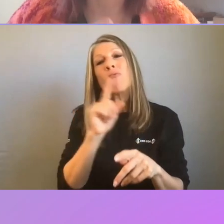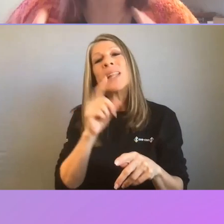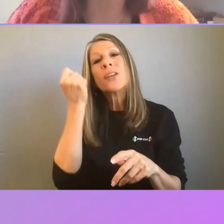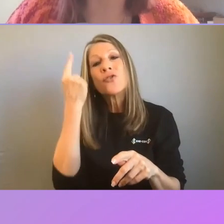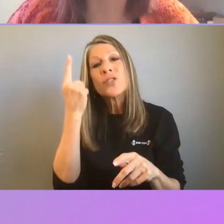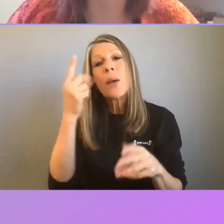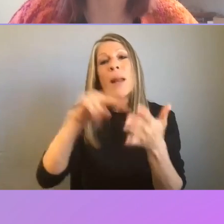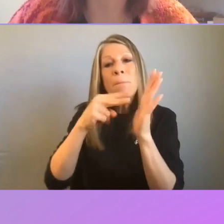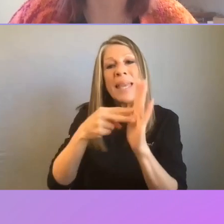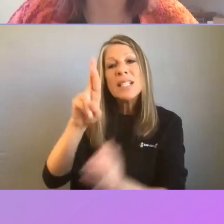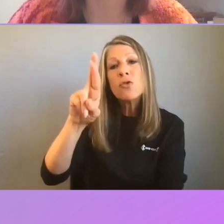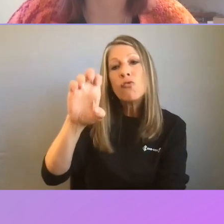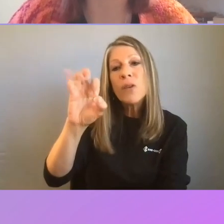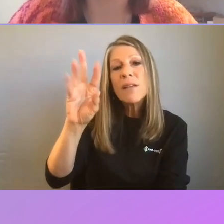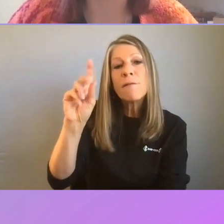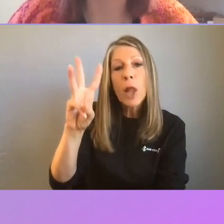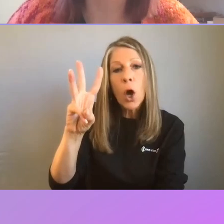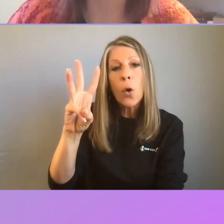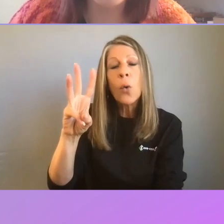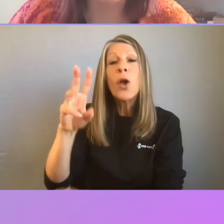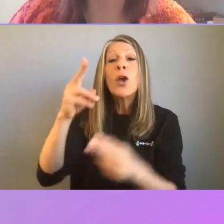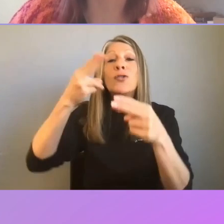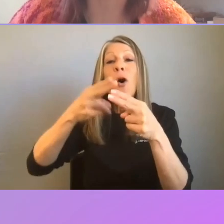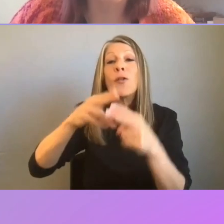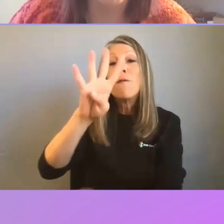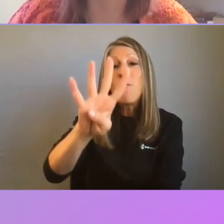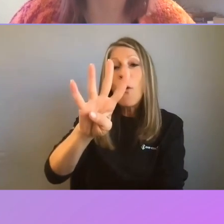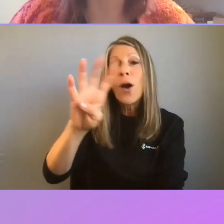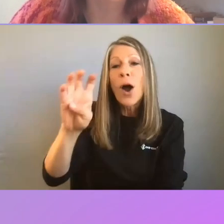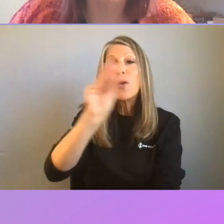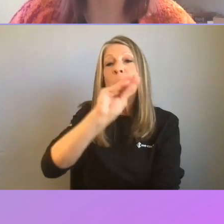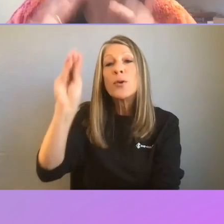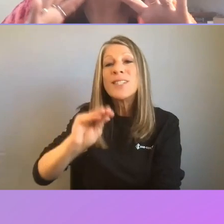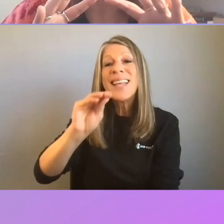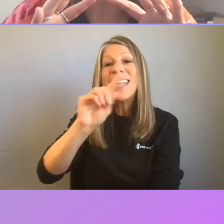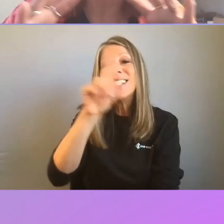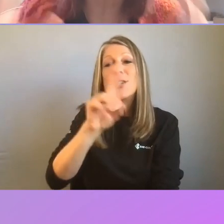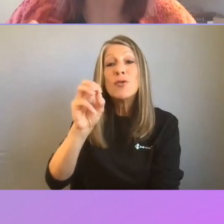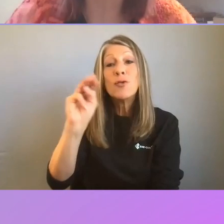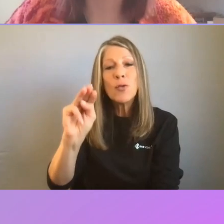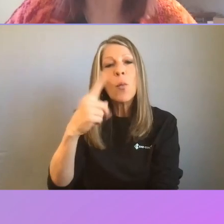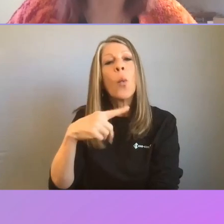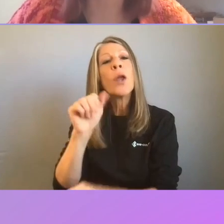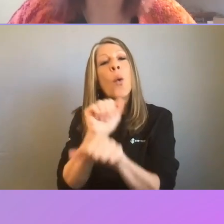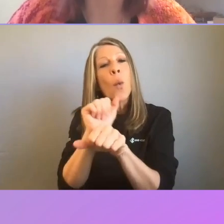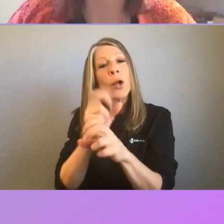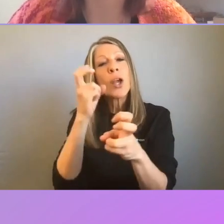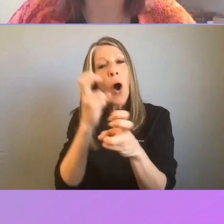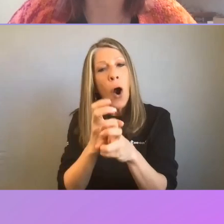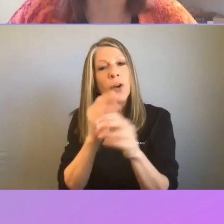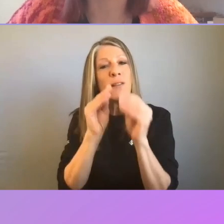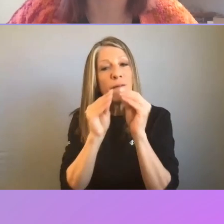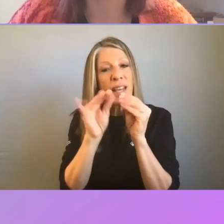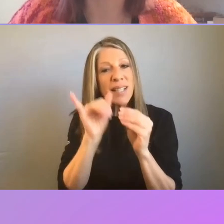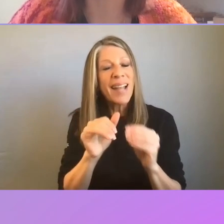of. We just call it 400% Zoom. And that is something that we're working very hard to be able to solve for, but it's not a